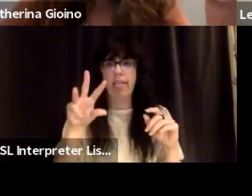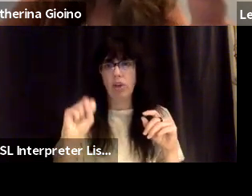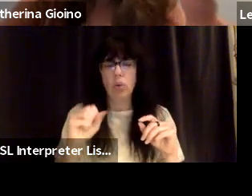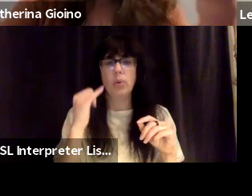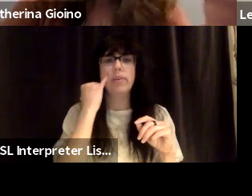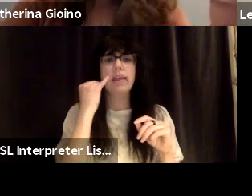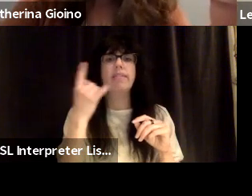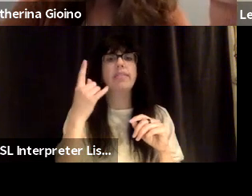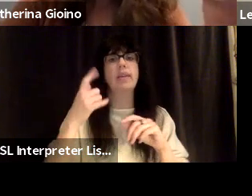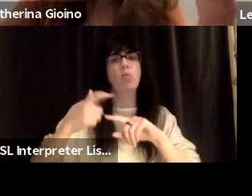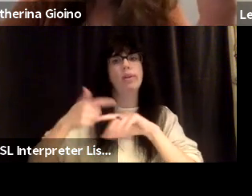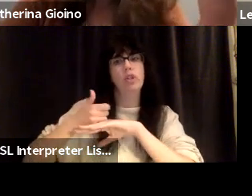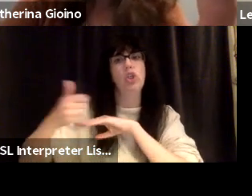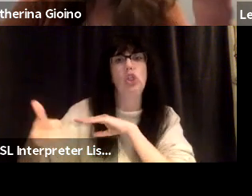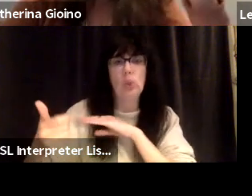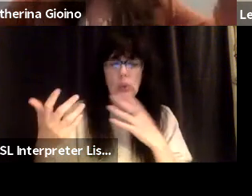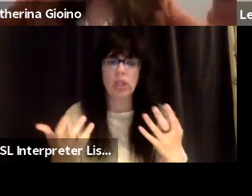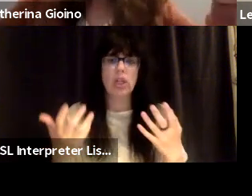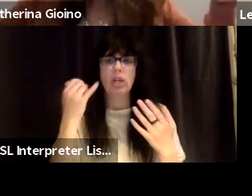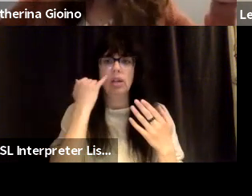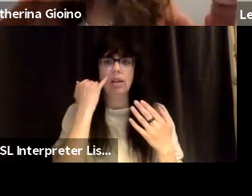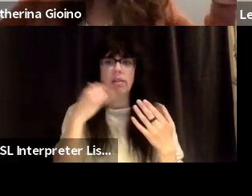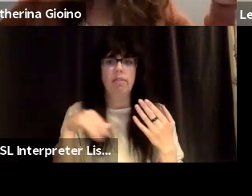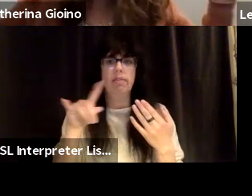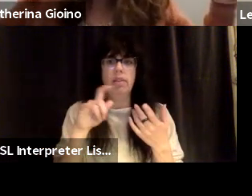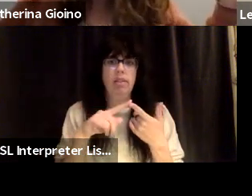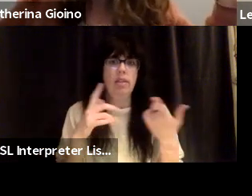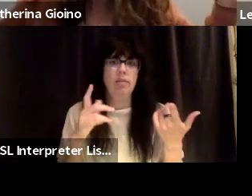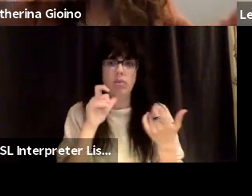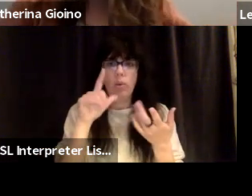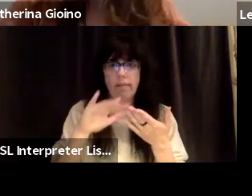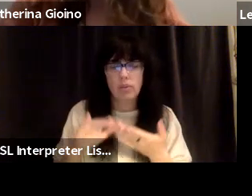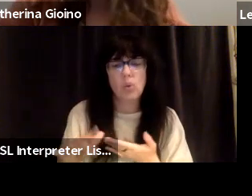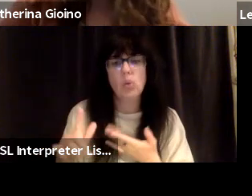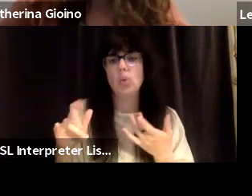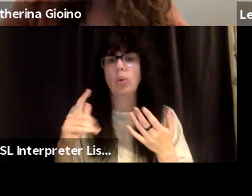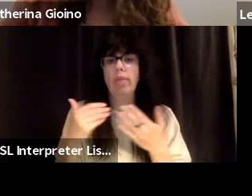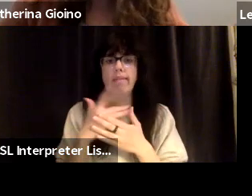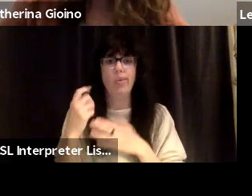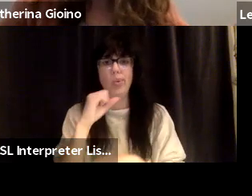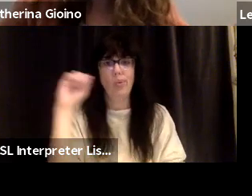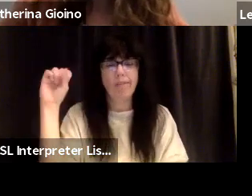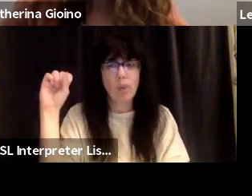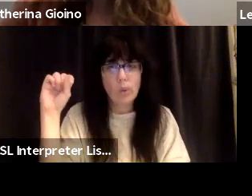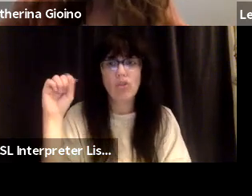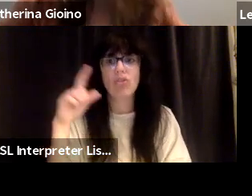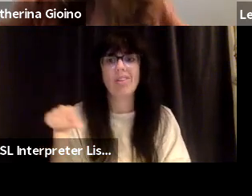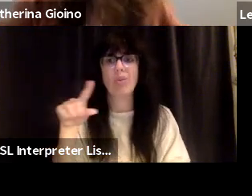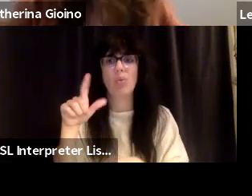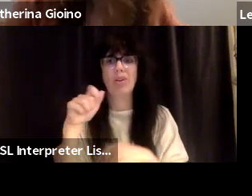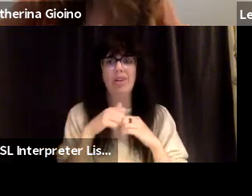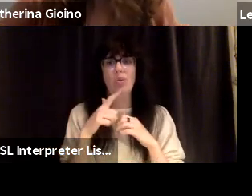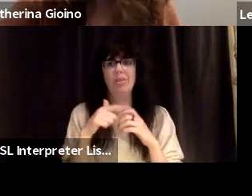alleged of something, unless they actually have a good excuse, or they can just say, I'm going to make a new revolution as he did while he was outside of a park in Brooklyn last